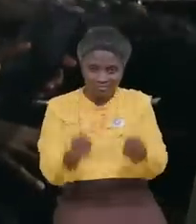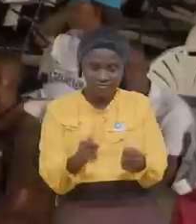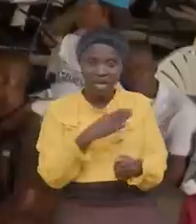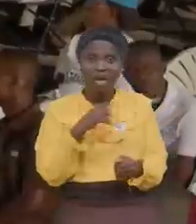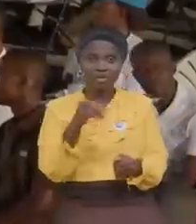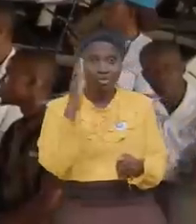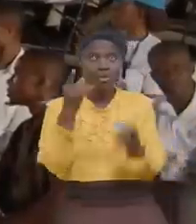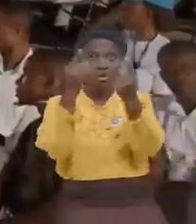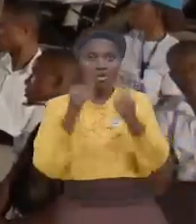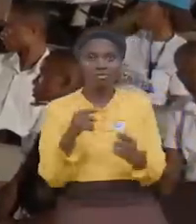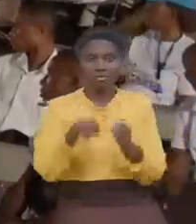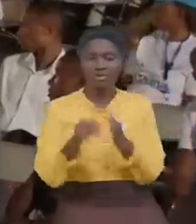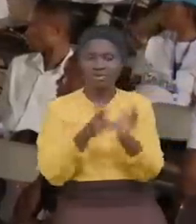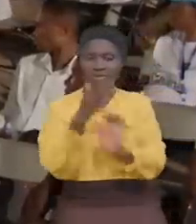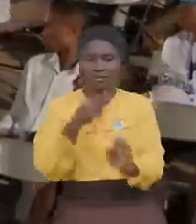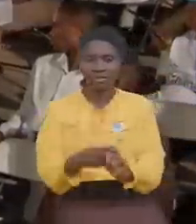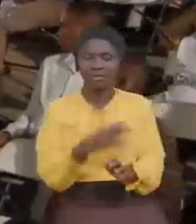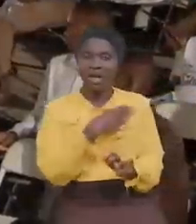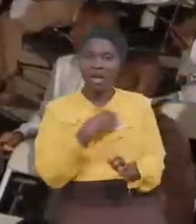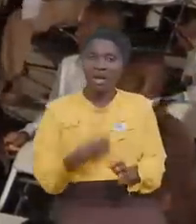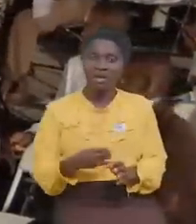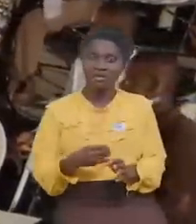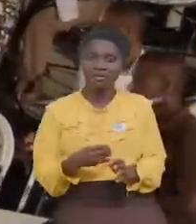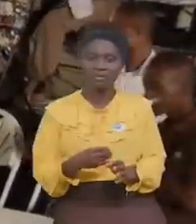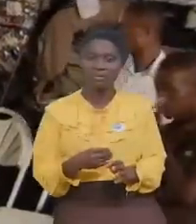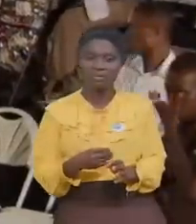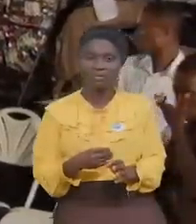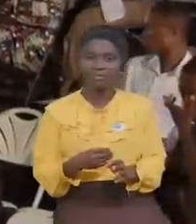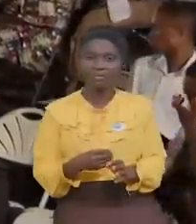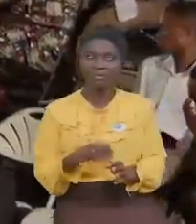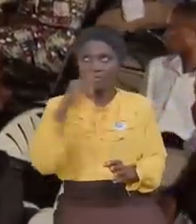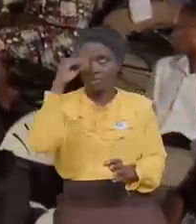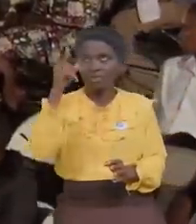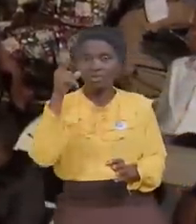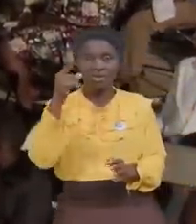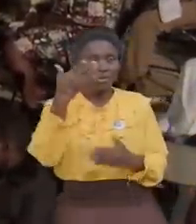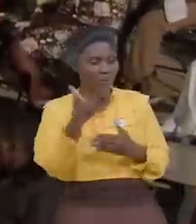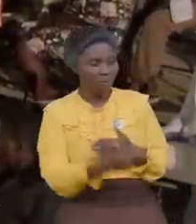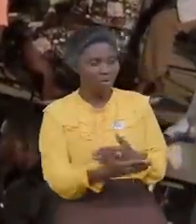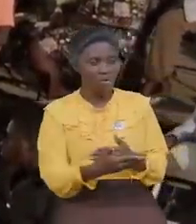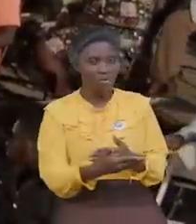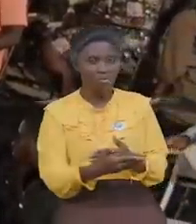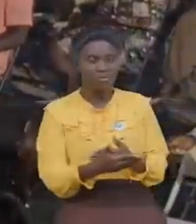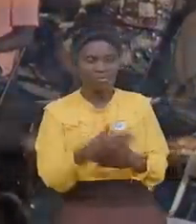down. And you received him joyfully.